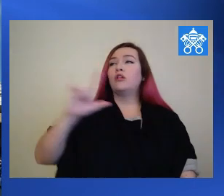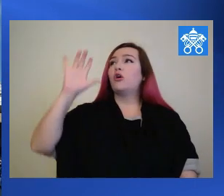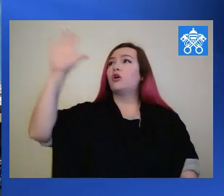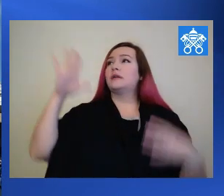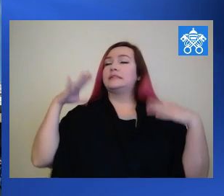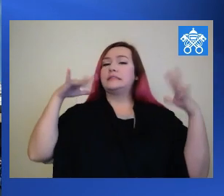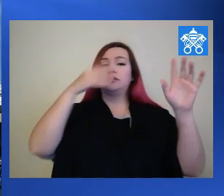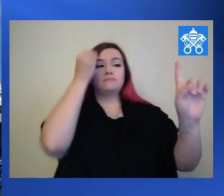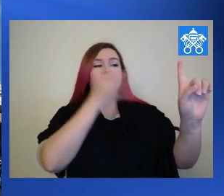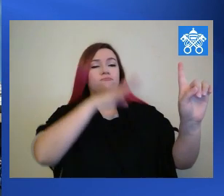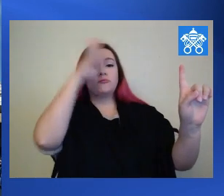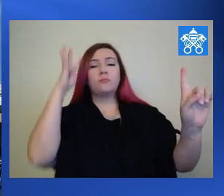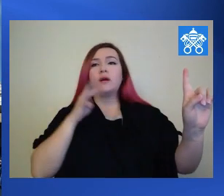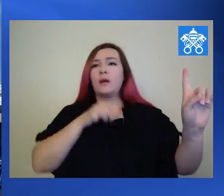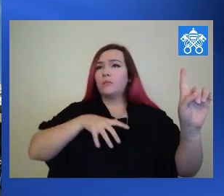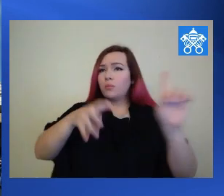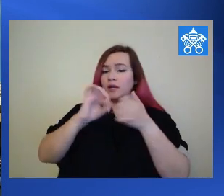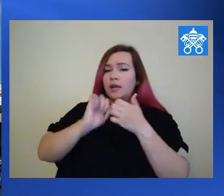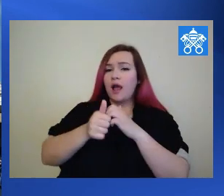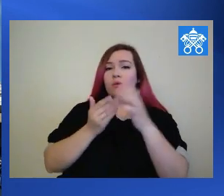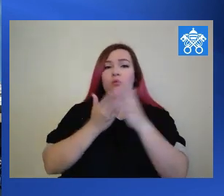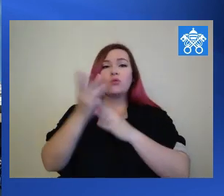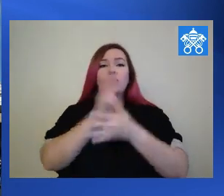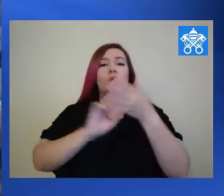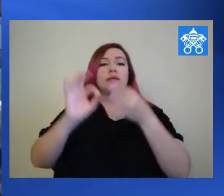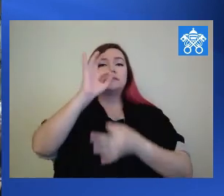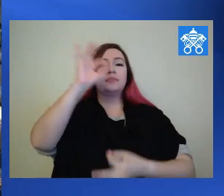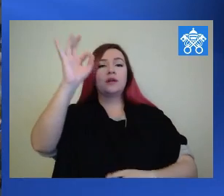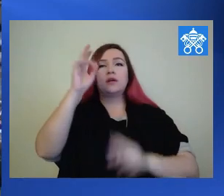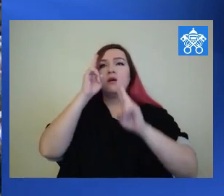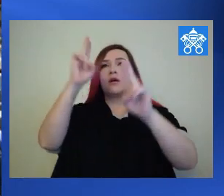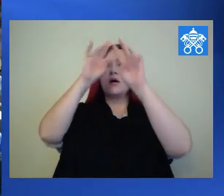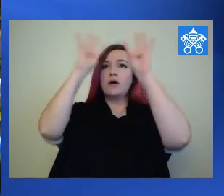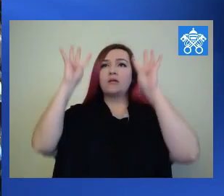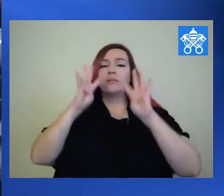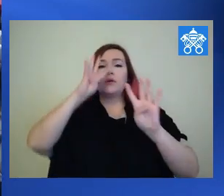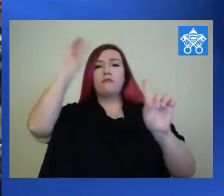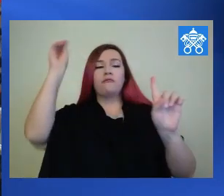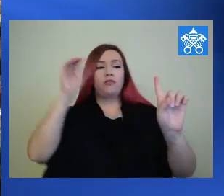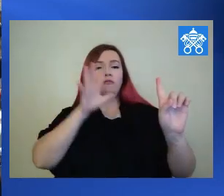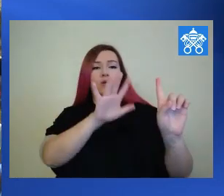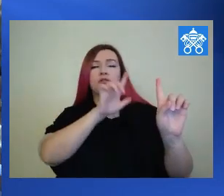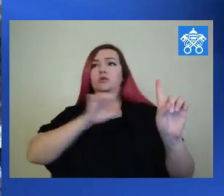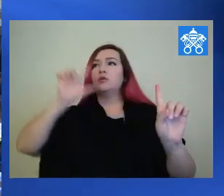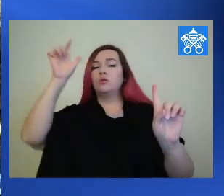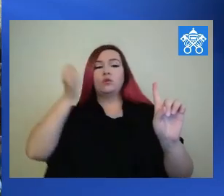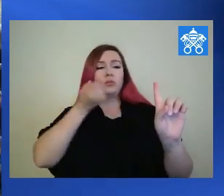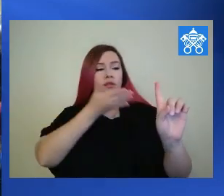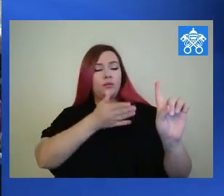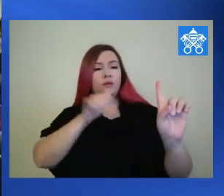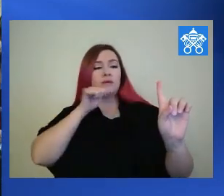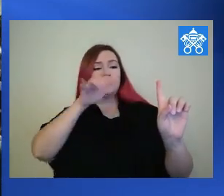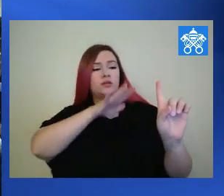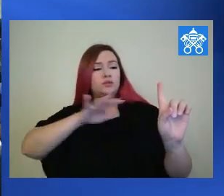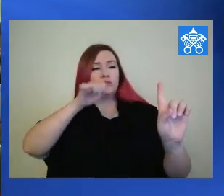de Spiritu Sancto. Ave Maria, gratia plena, Dominus tecum, benedicta tui mulieribus e benedictus fructus ventris tui, Iesus.